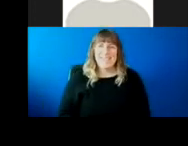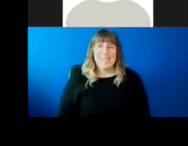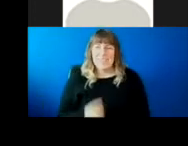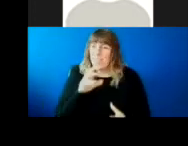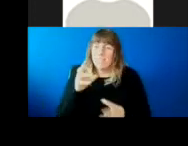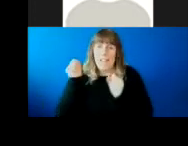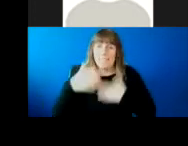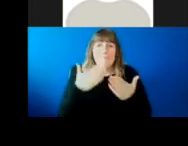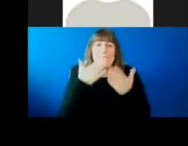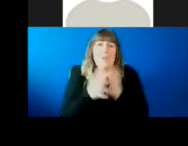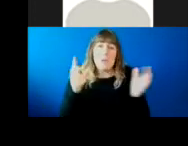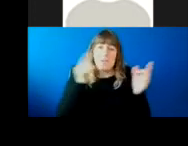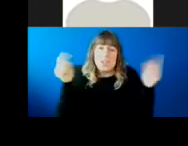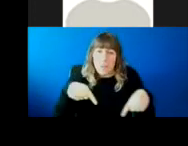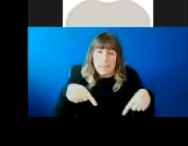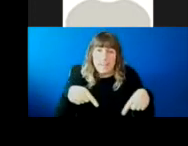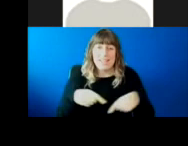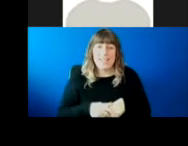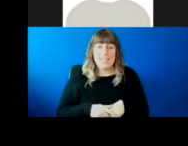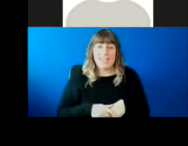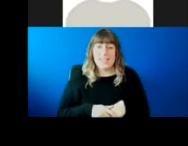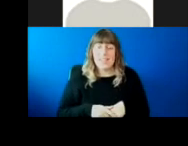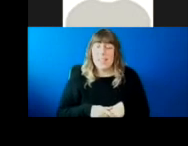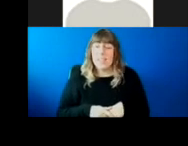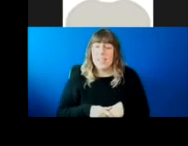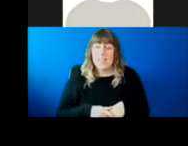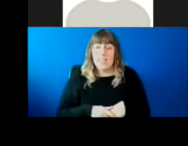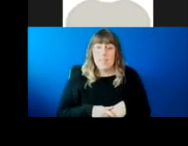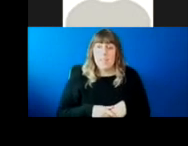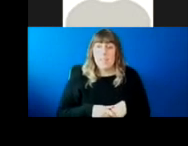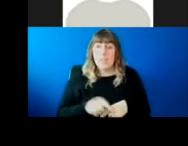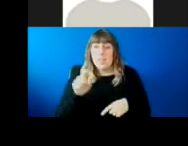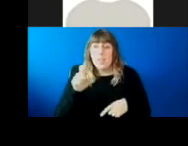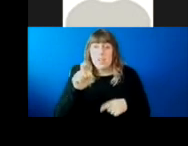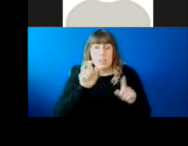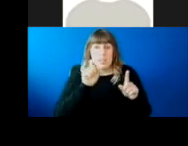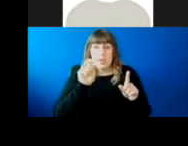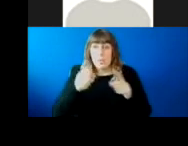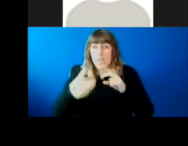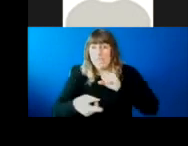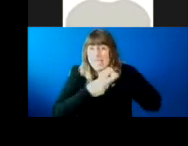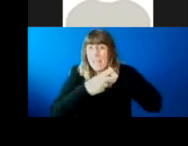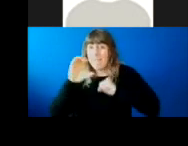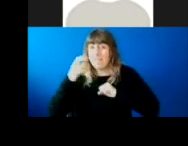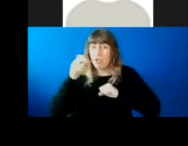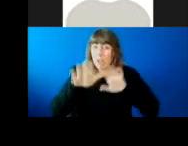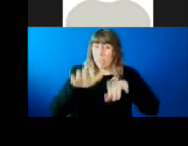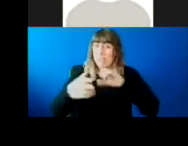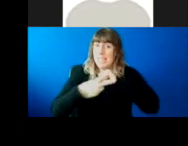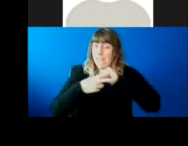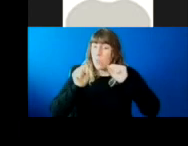Super great that you all showed up. If you all want to like hit the 3 dots and save the chat, if you want that information right